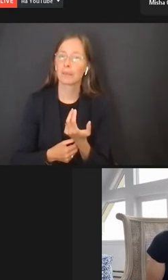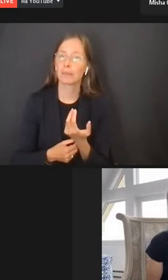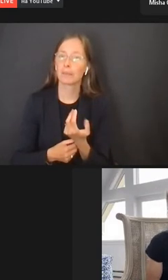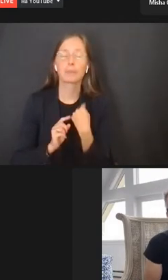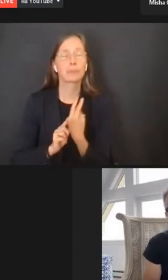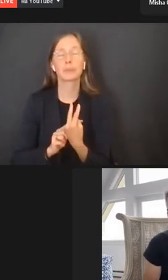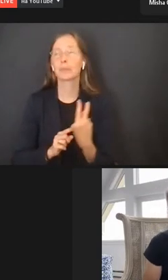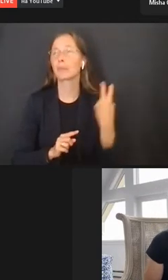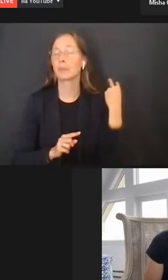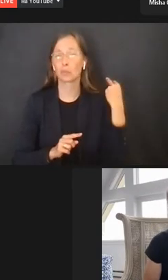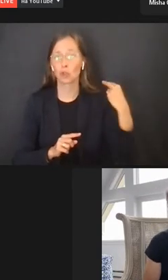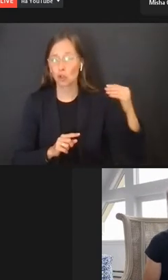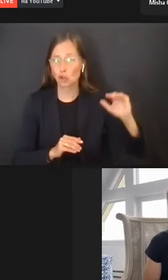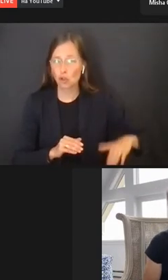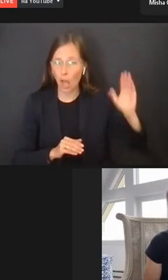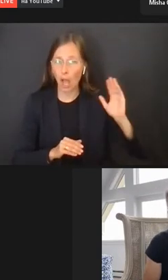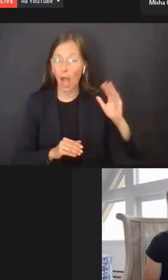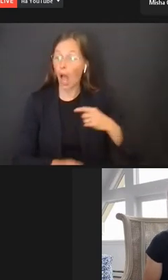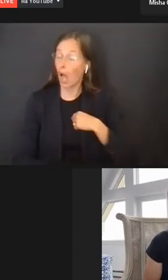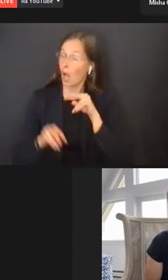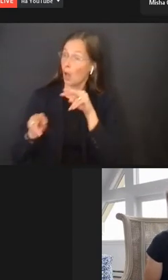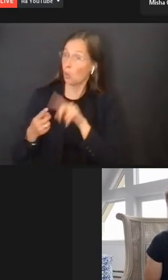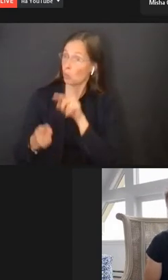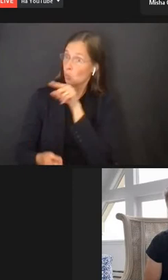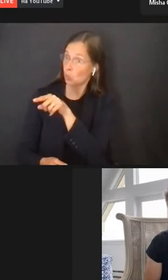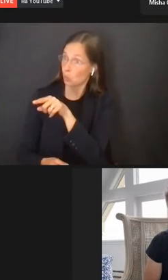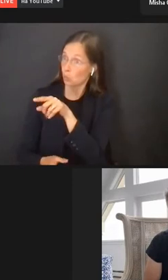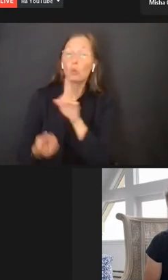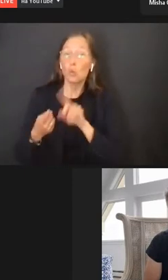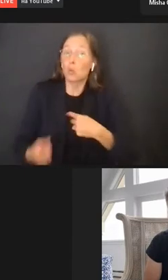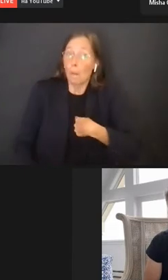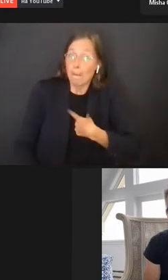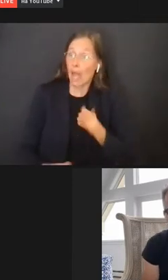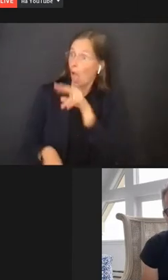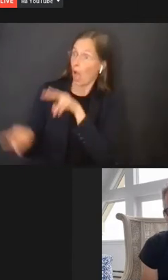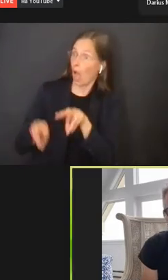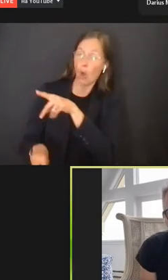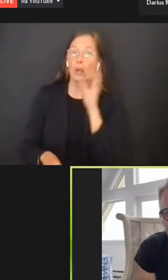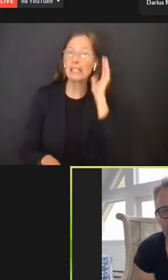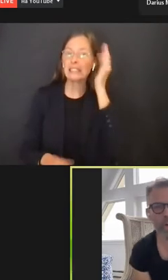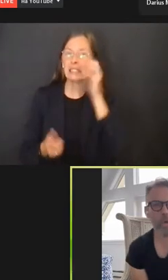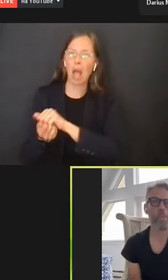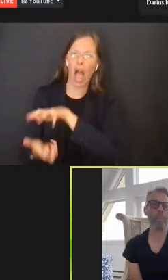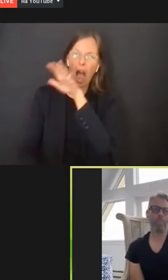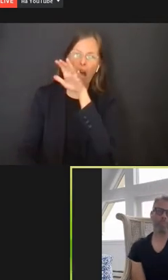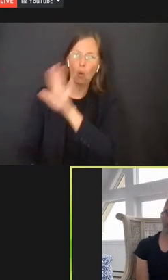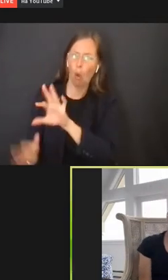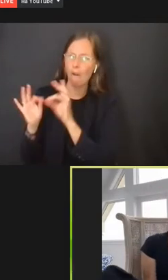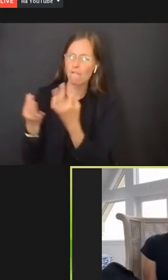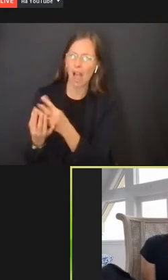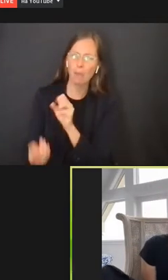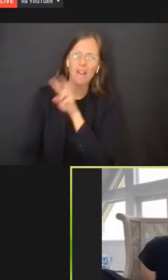you to me looked just awash in money. Like, your family was fucking